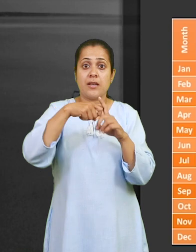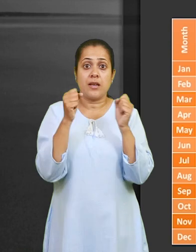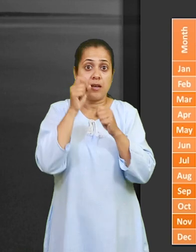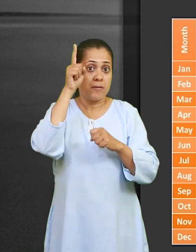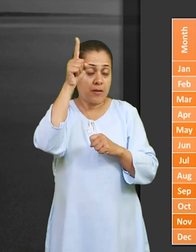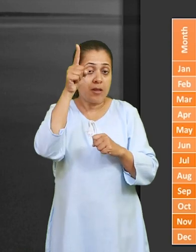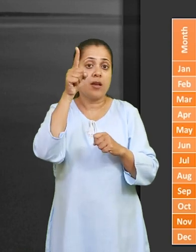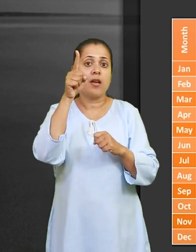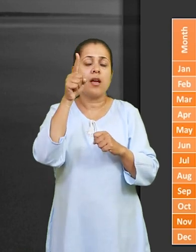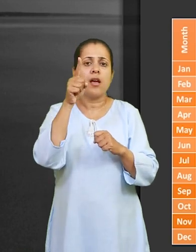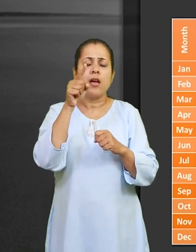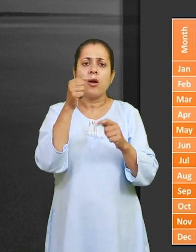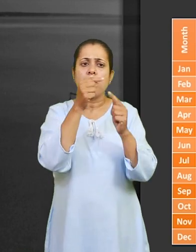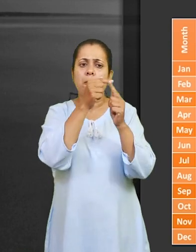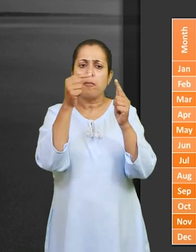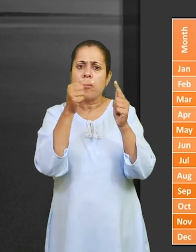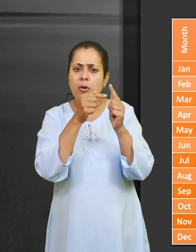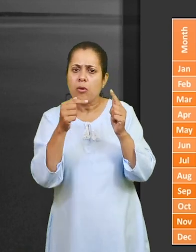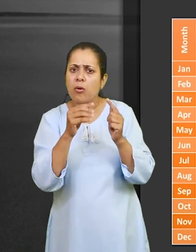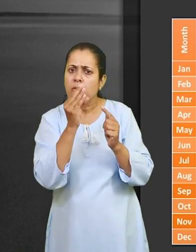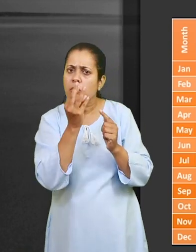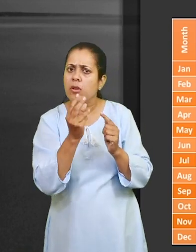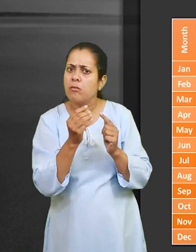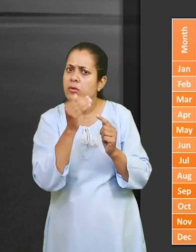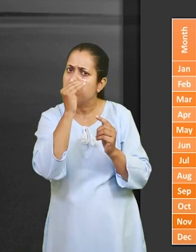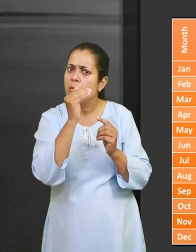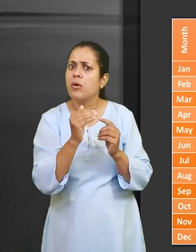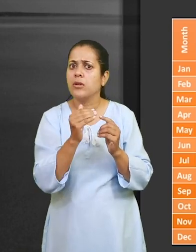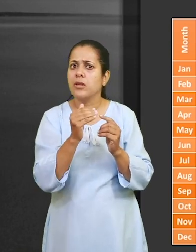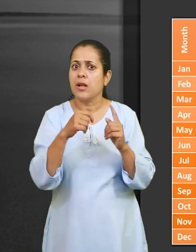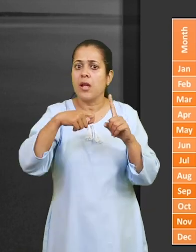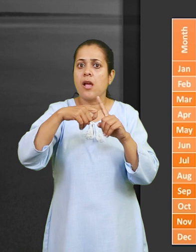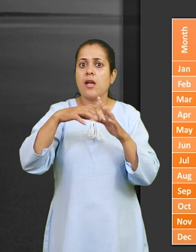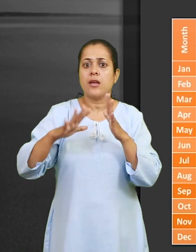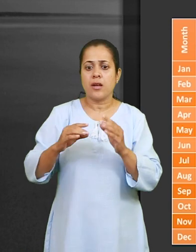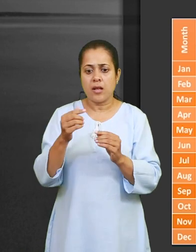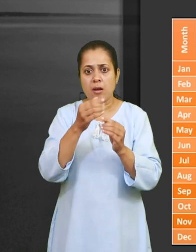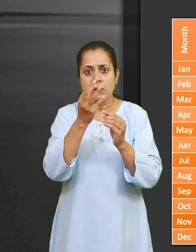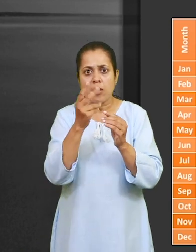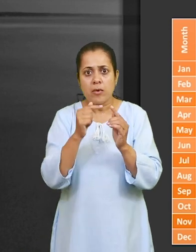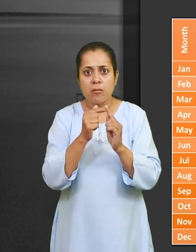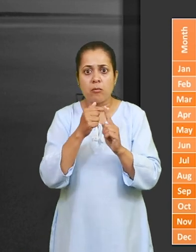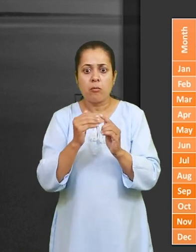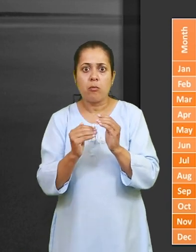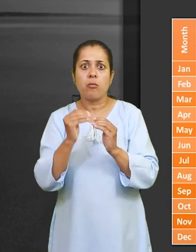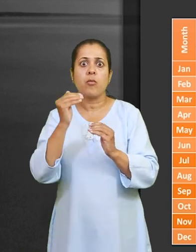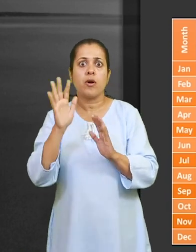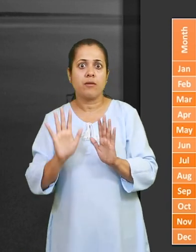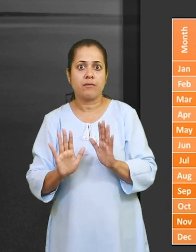Kashmir are significantly very small as compared to the temperature that is